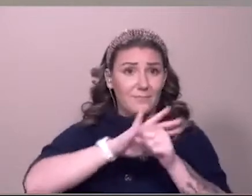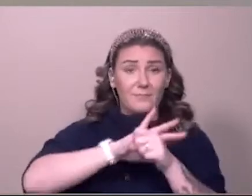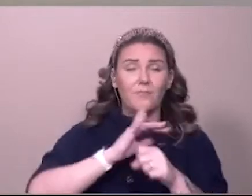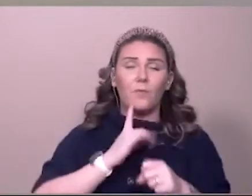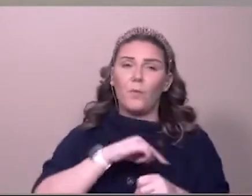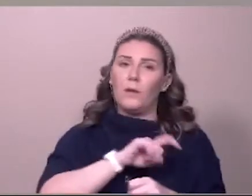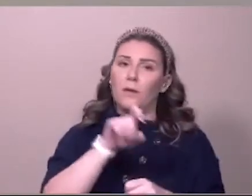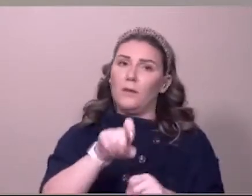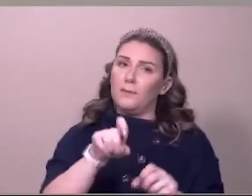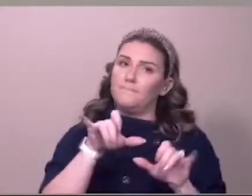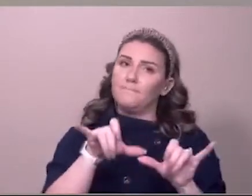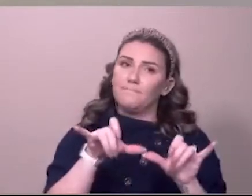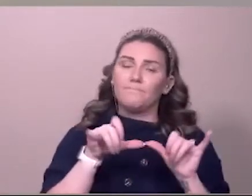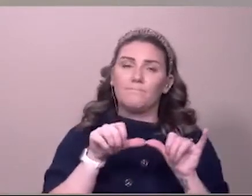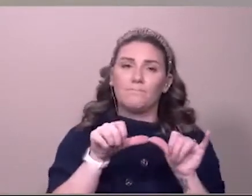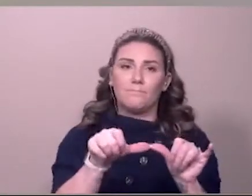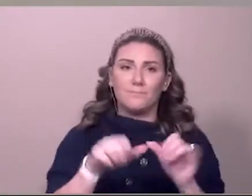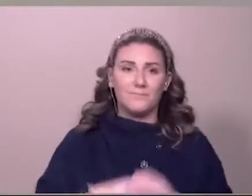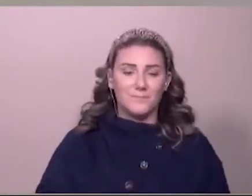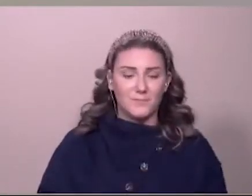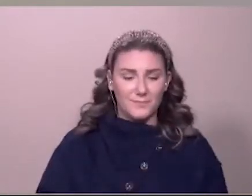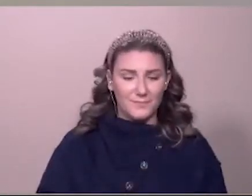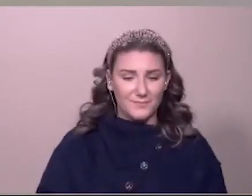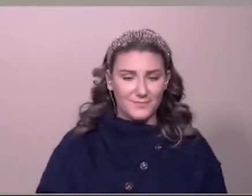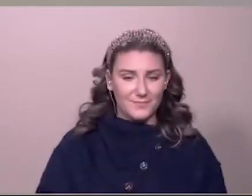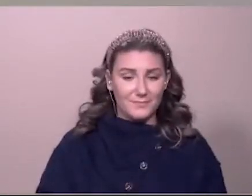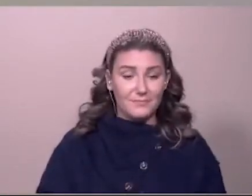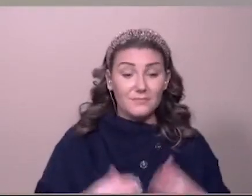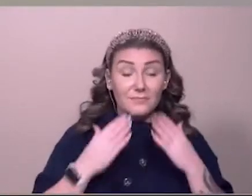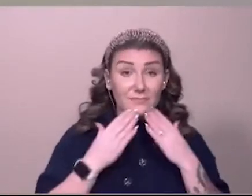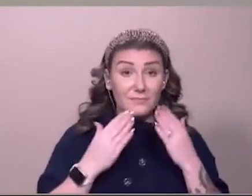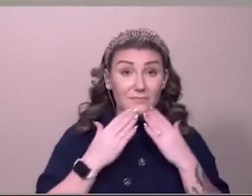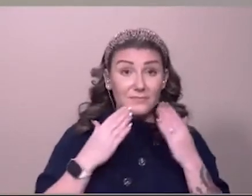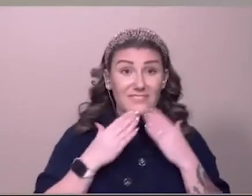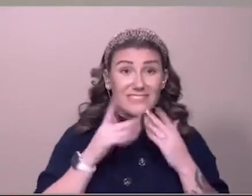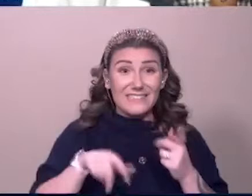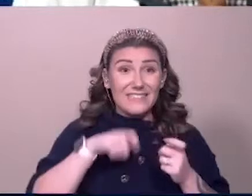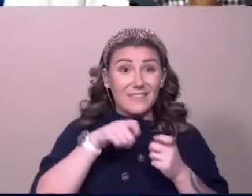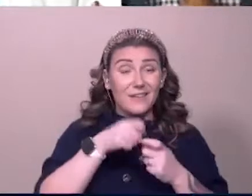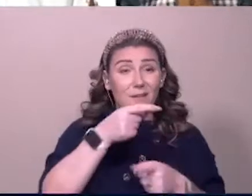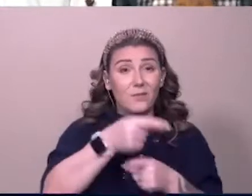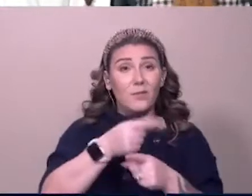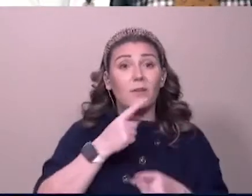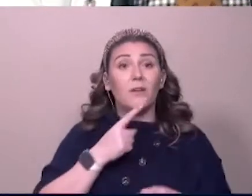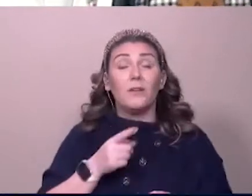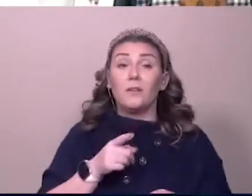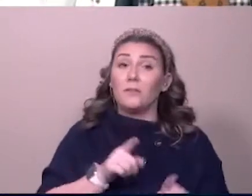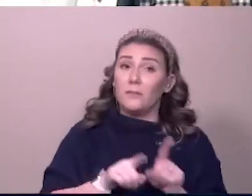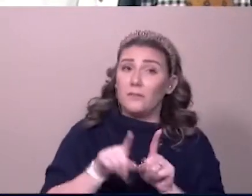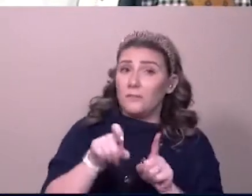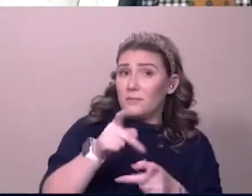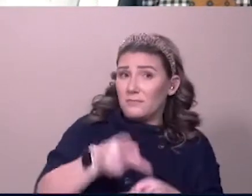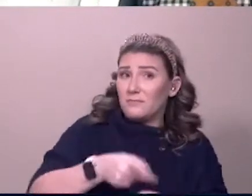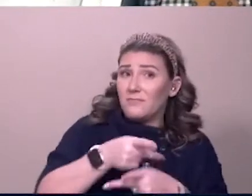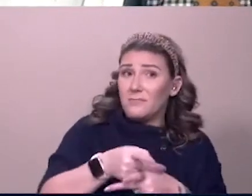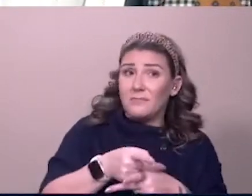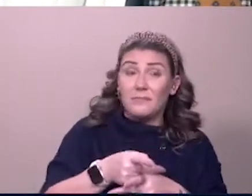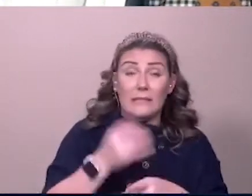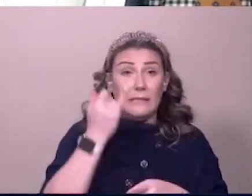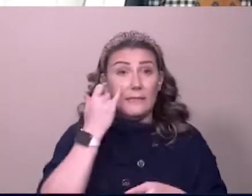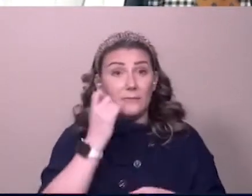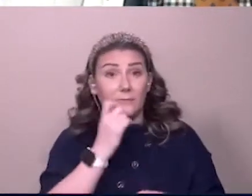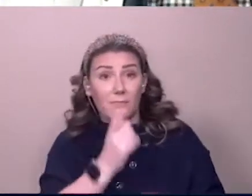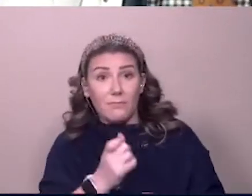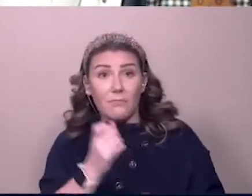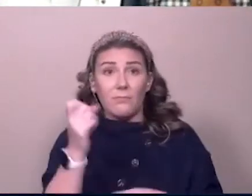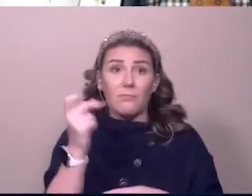be doing. Thank you. Yeah, I think that's exactly right, and we do have to be careful, otherwise we'll end up being